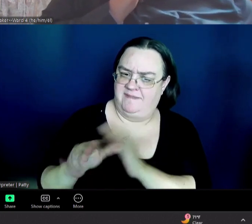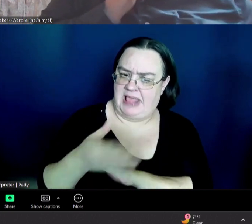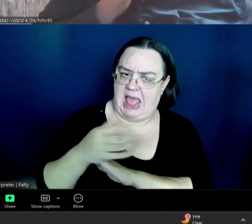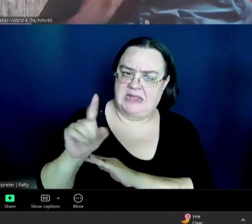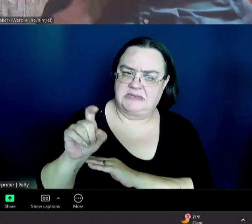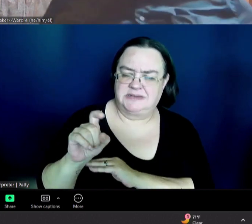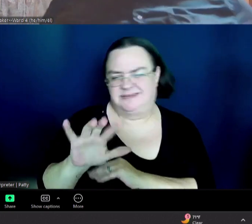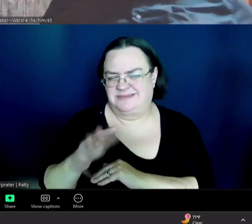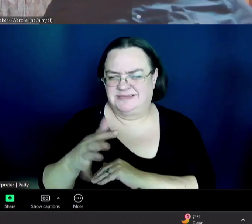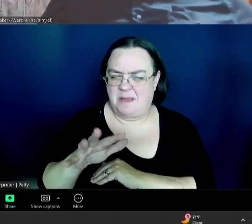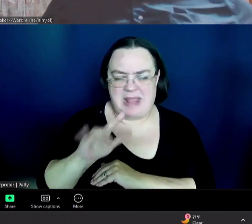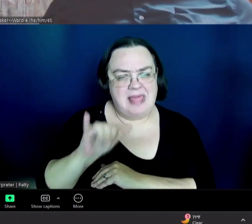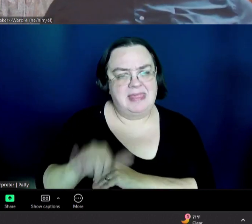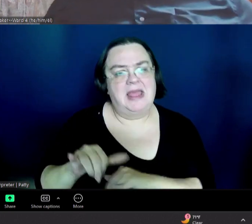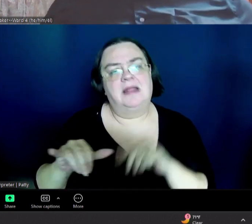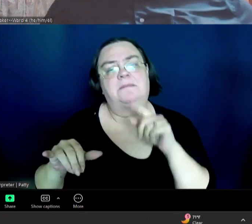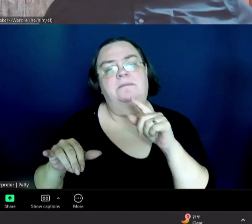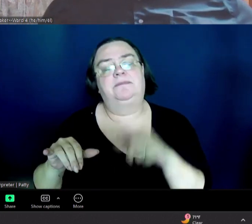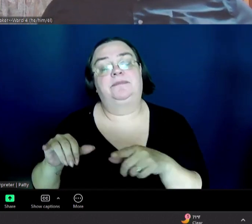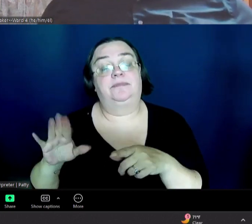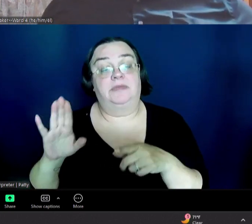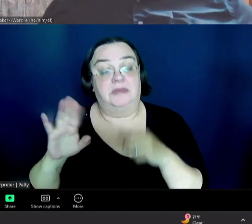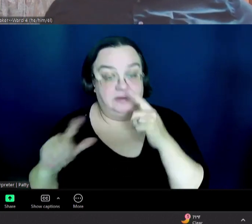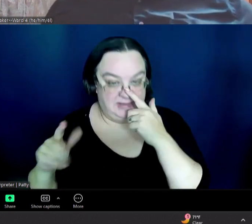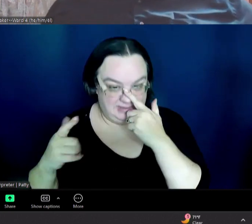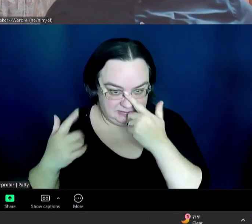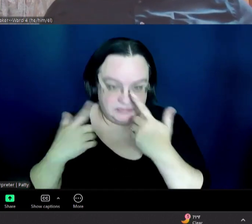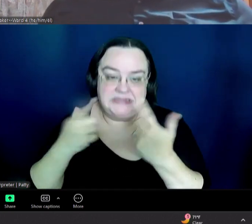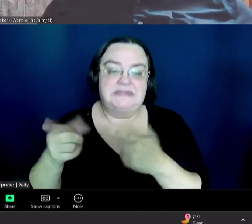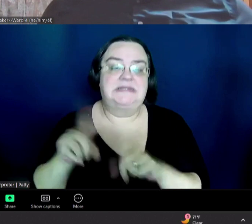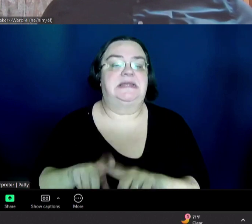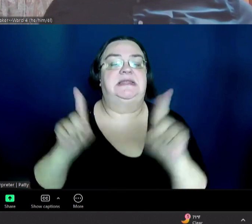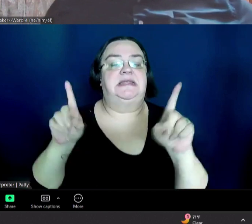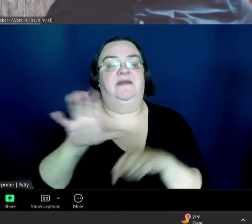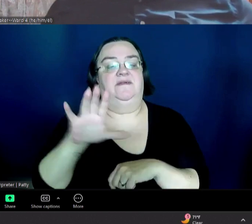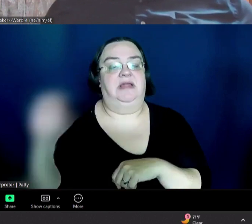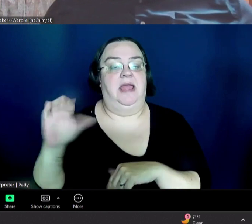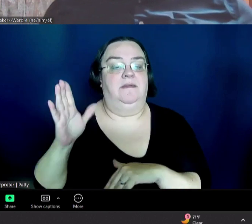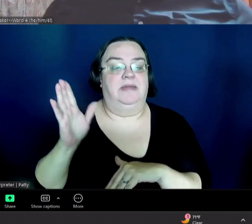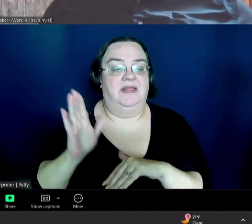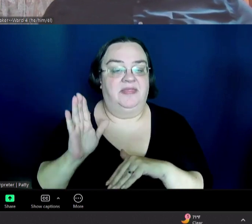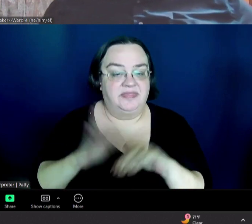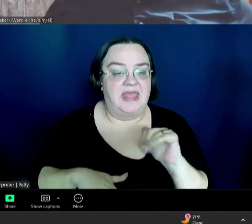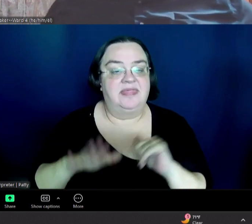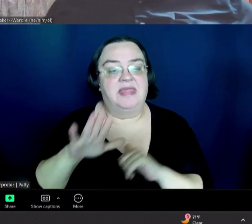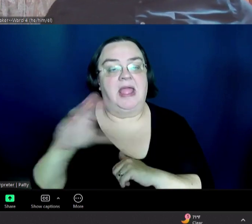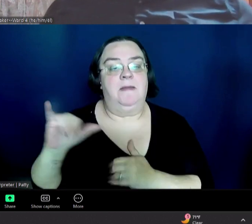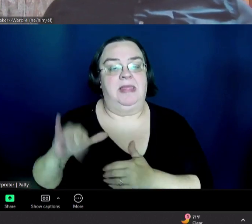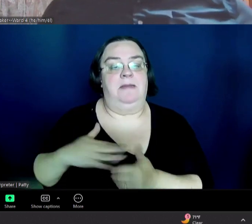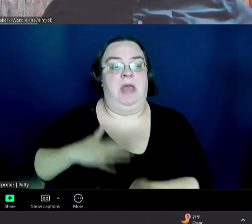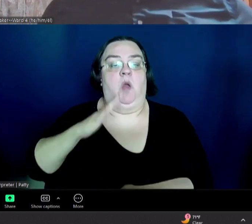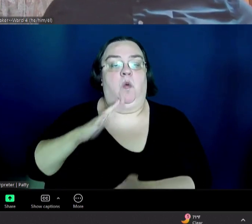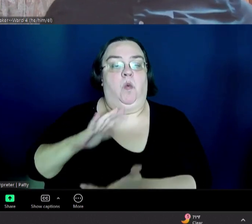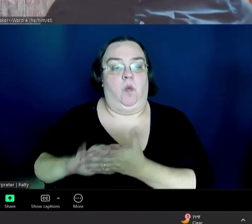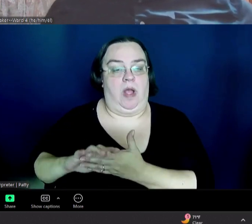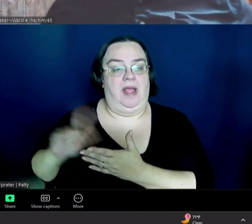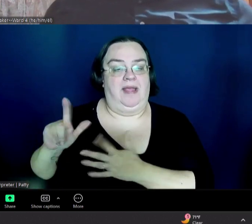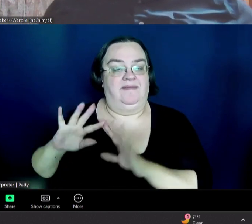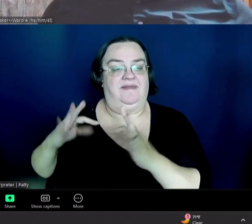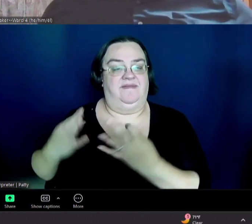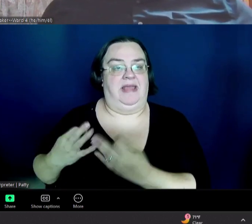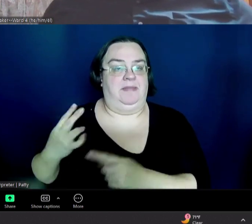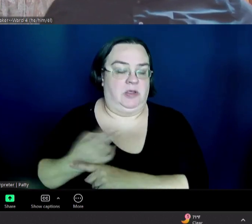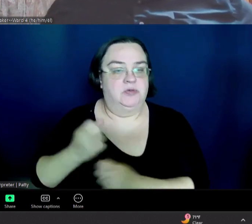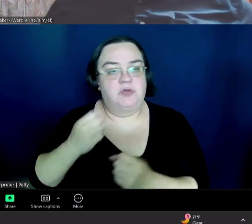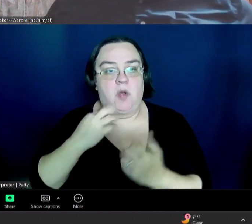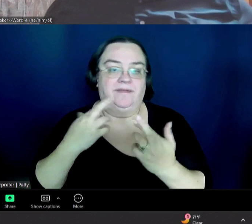Ish? Well, this is a different company than the company that my wife's family used. All right, so fingers crossed we could